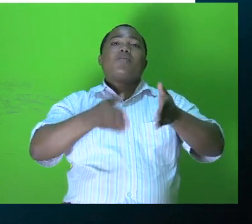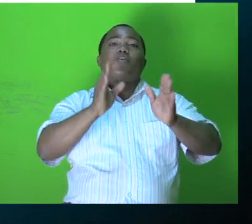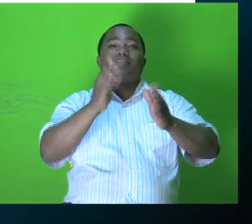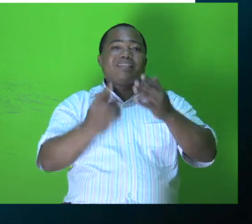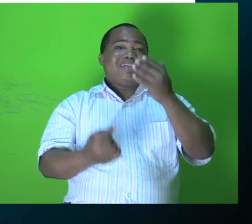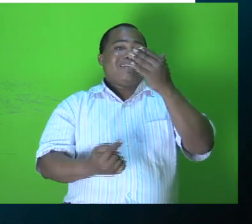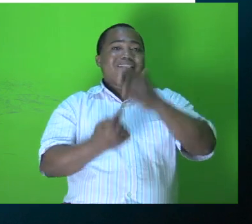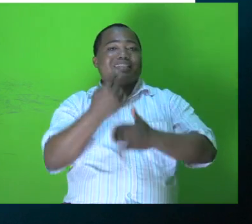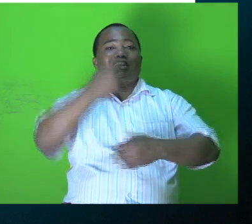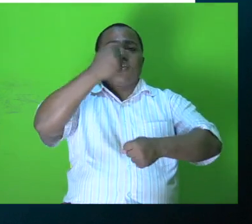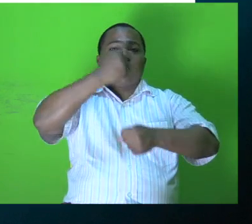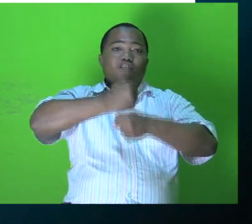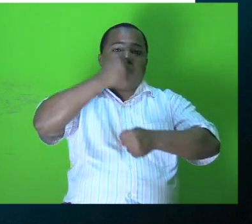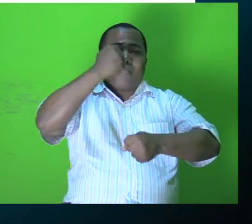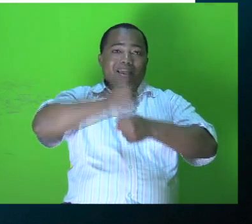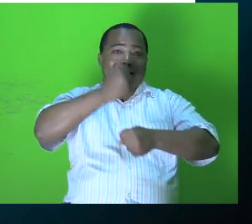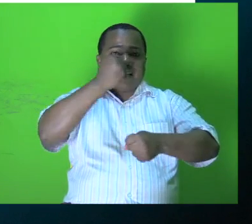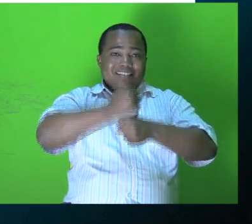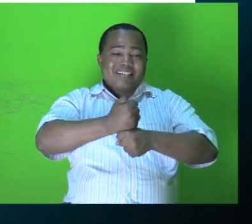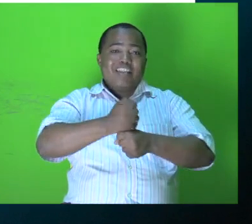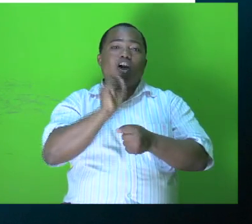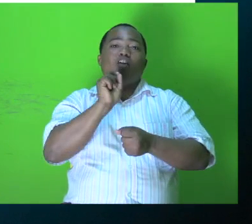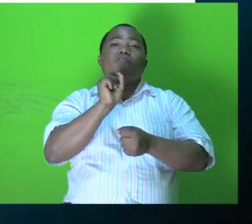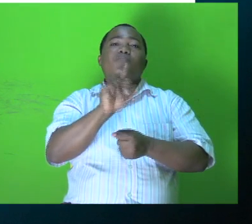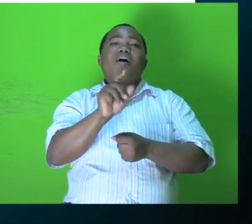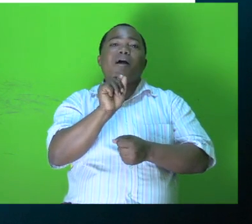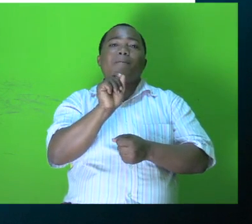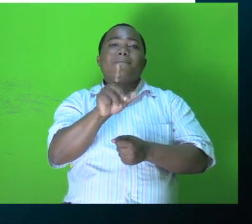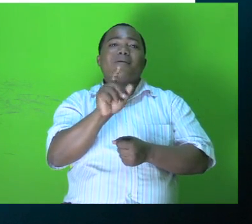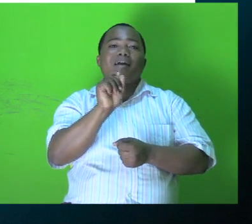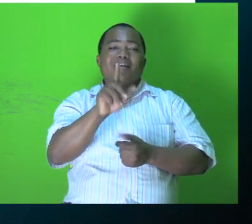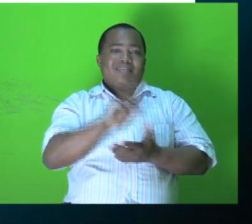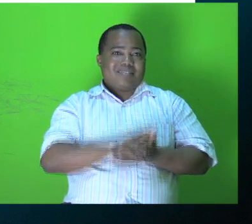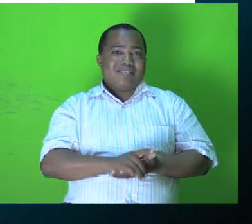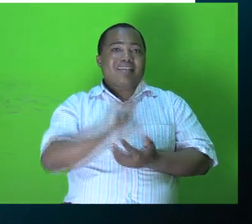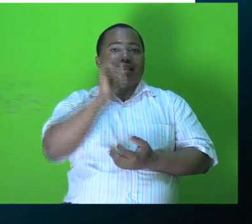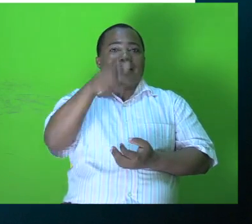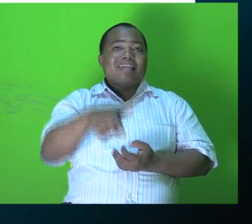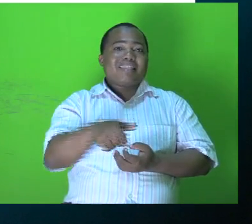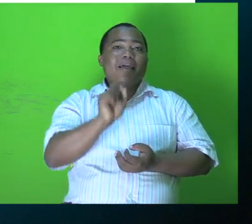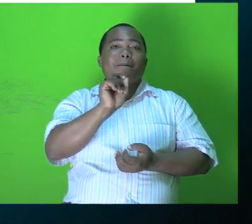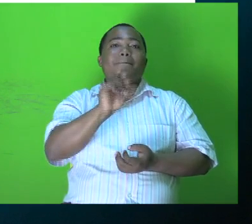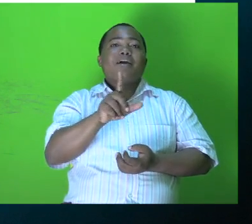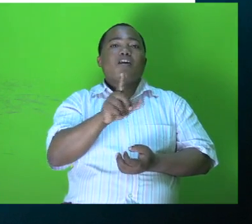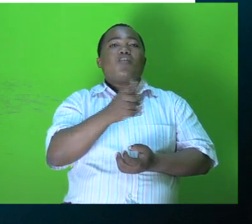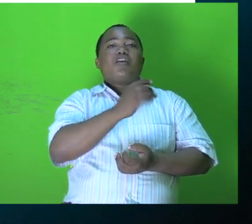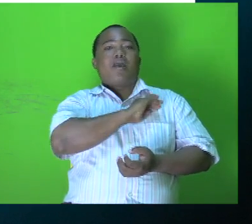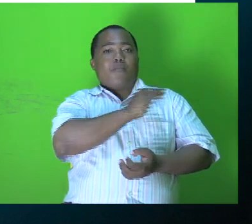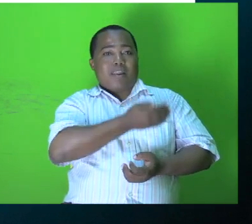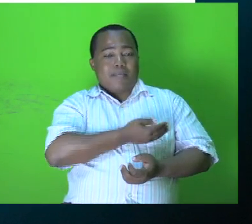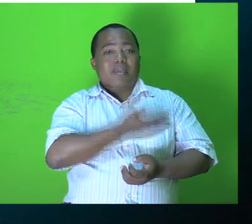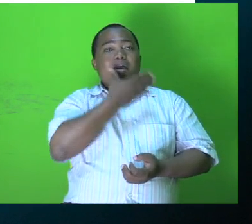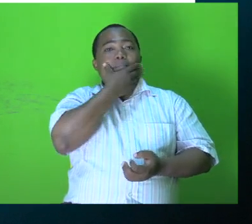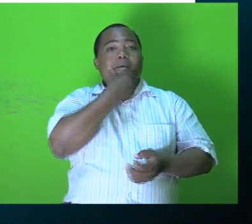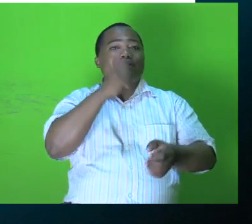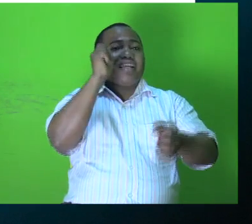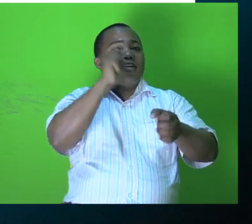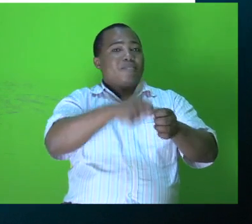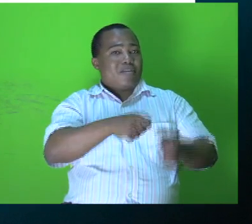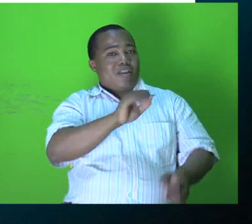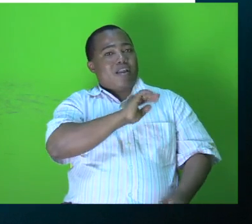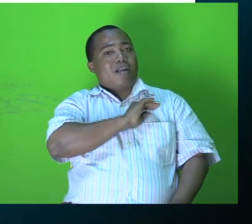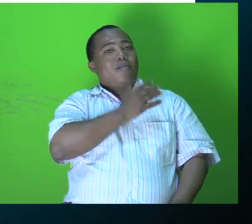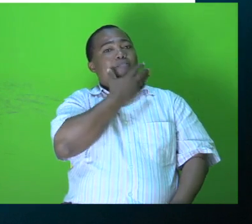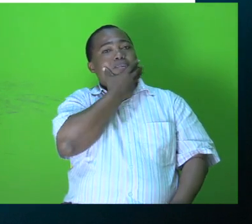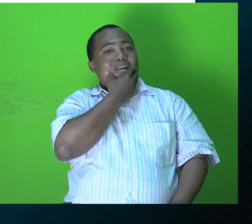the formation of gametes. I mean both male gametes and female gametes. So